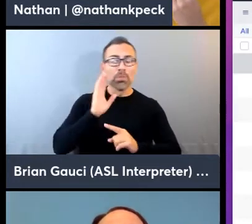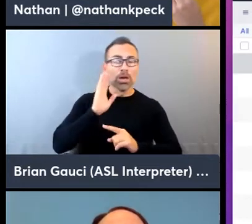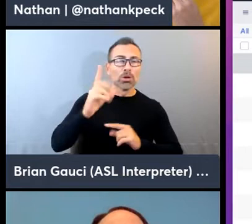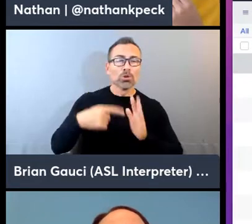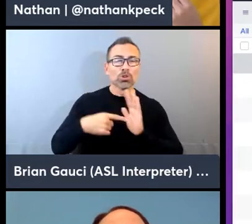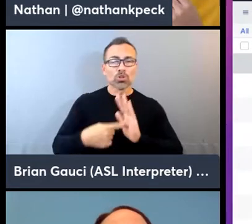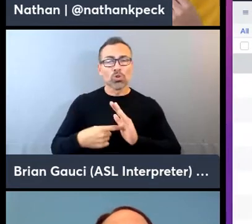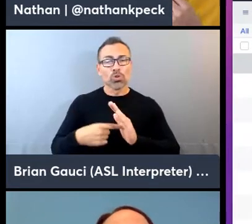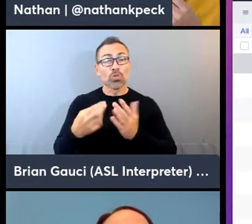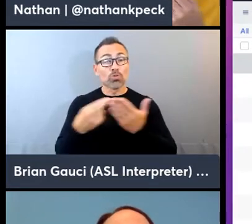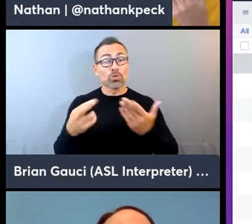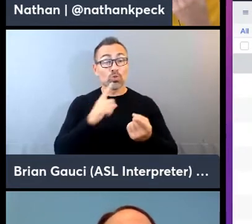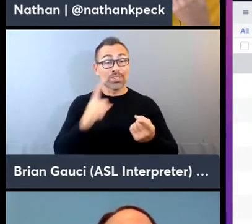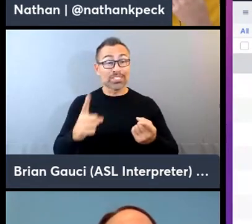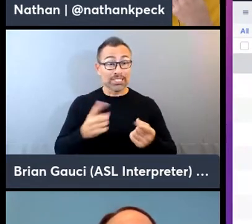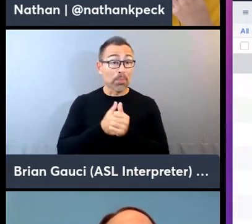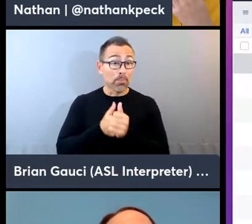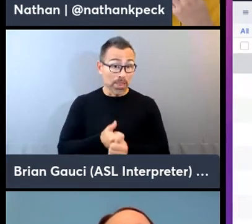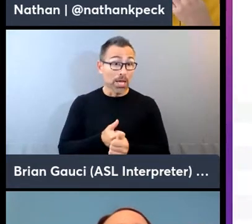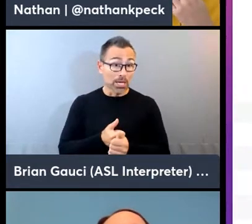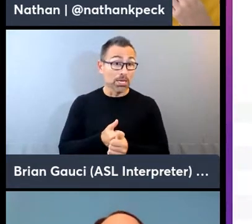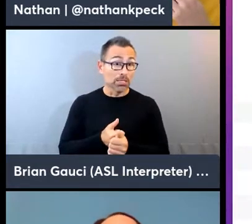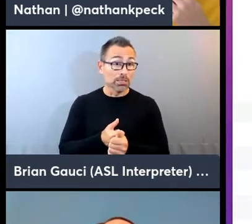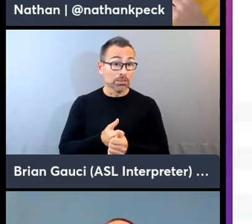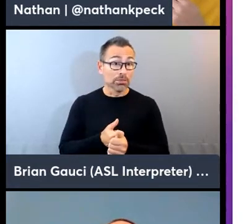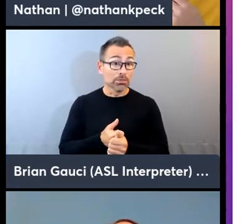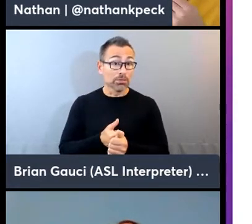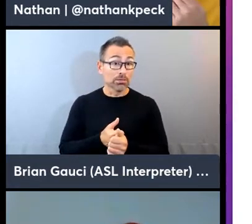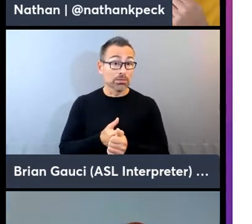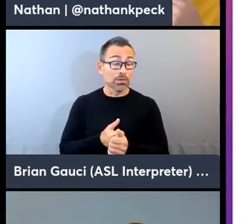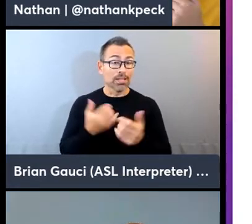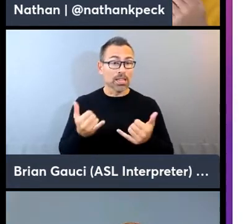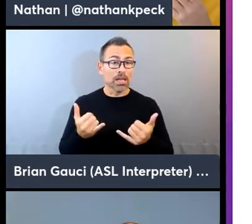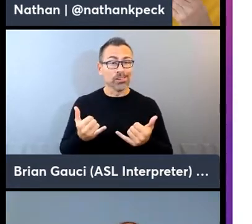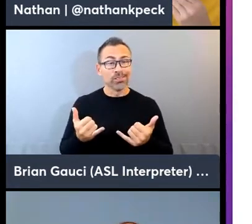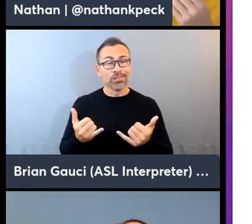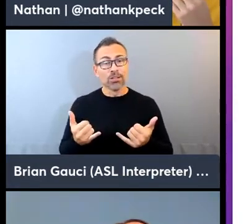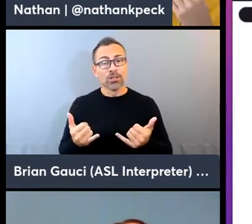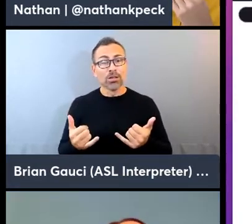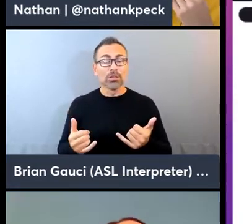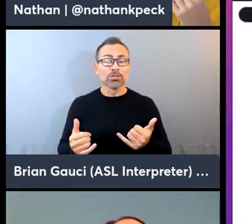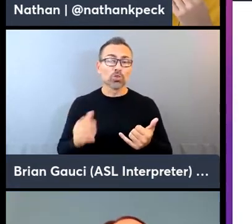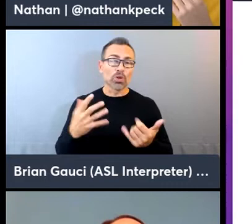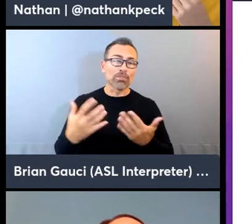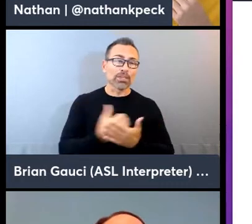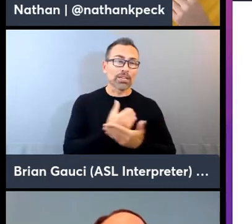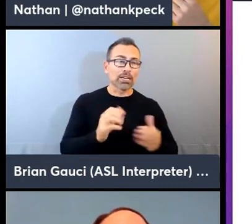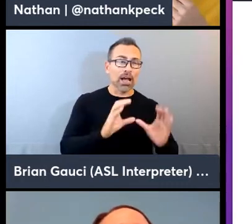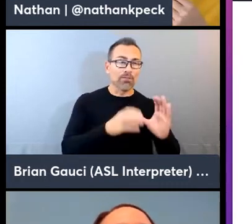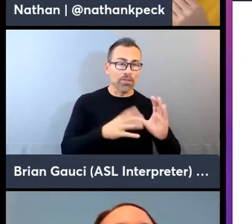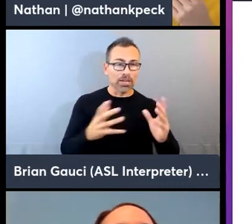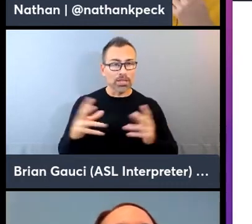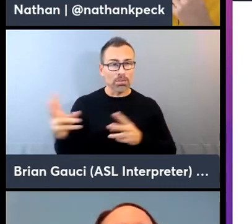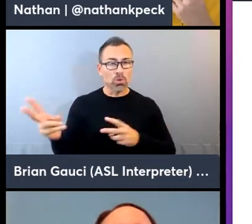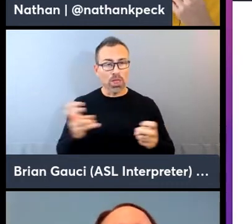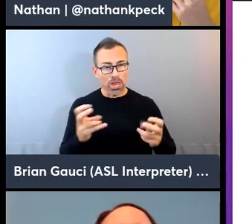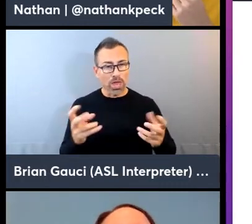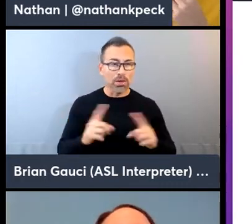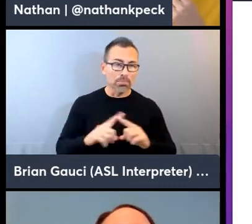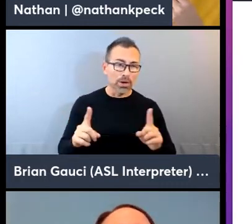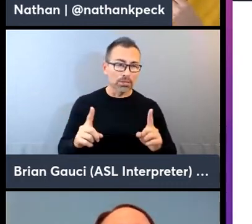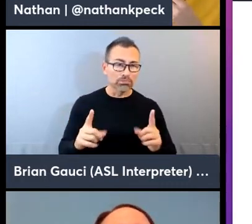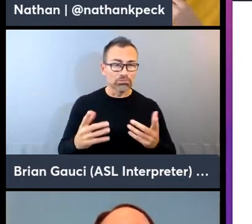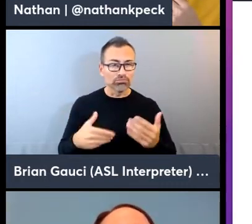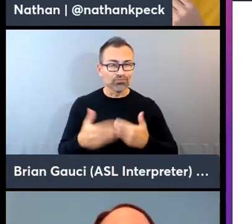compliant, because there is a kind of like a near real time. It's got to get in config, and then we've got to pull it in, right? But I want to show you